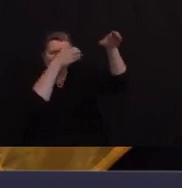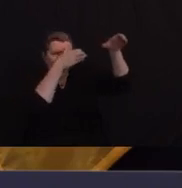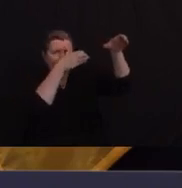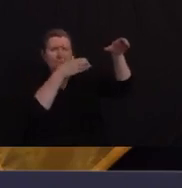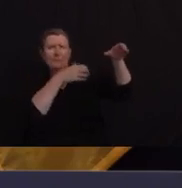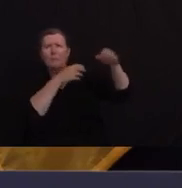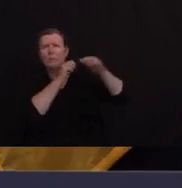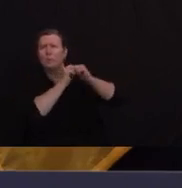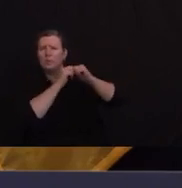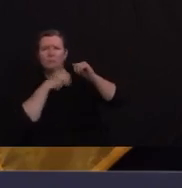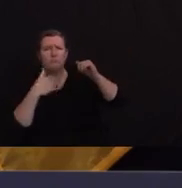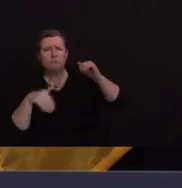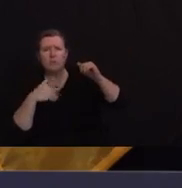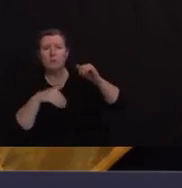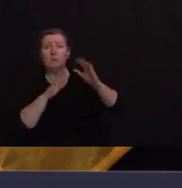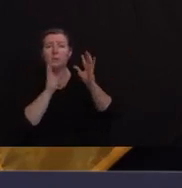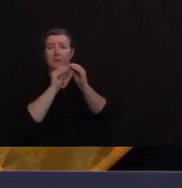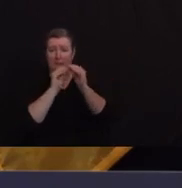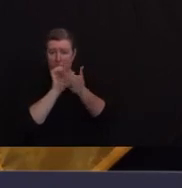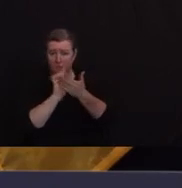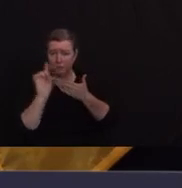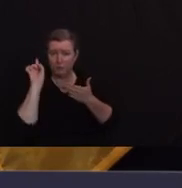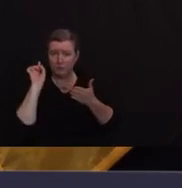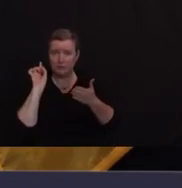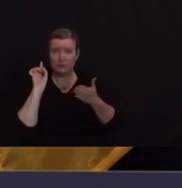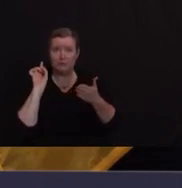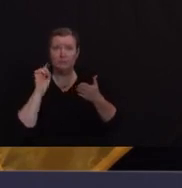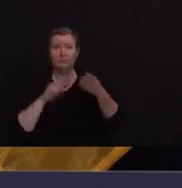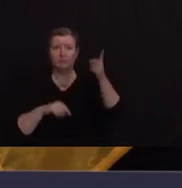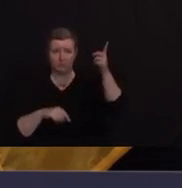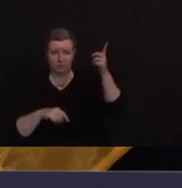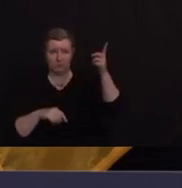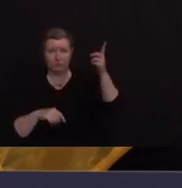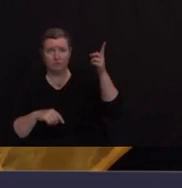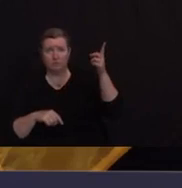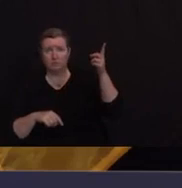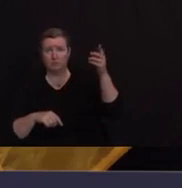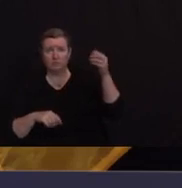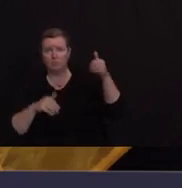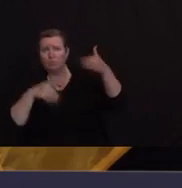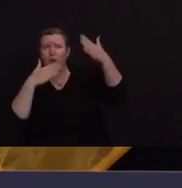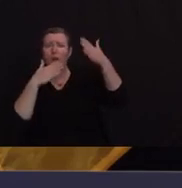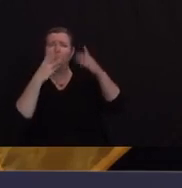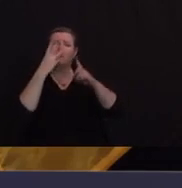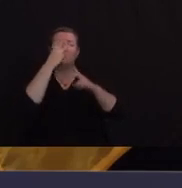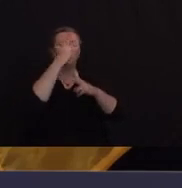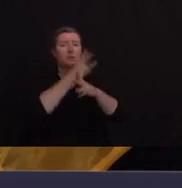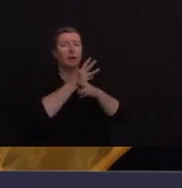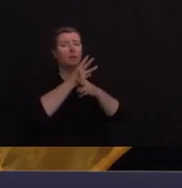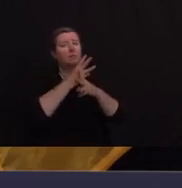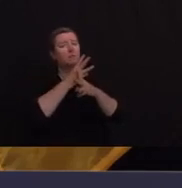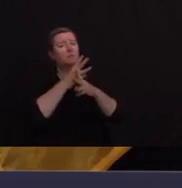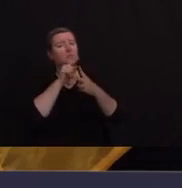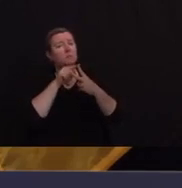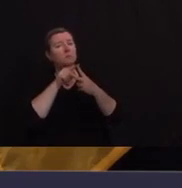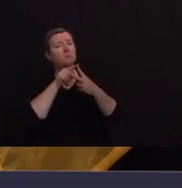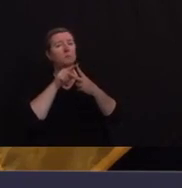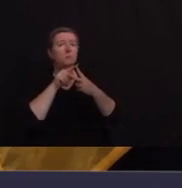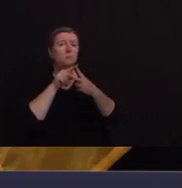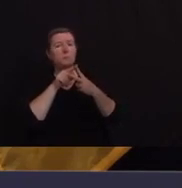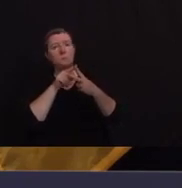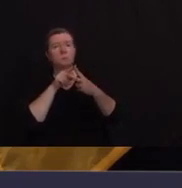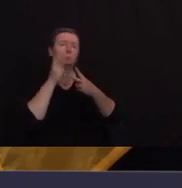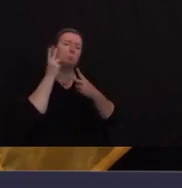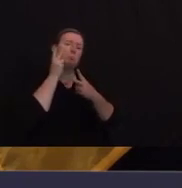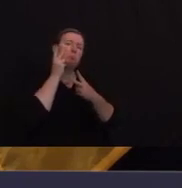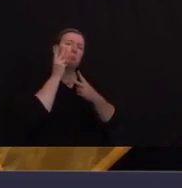And that 6-month piece was new news, hot off the press then. So that's going to be the assessment on where that comes out will